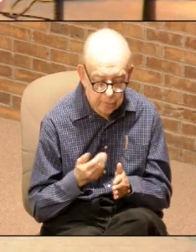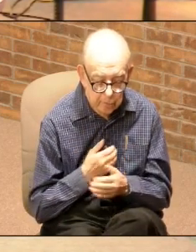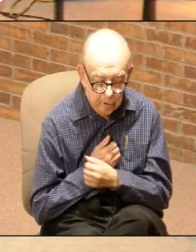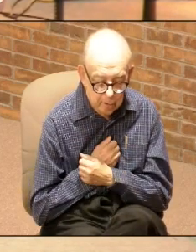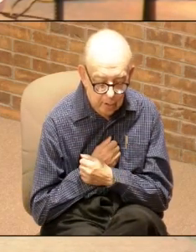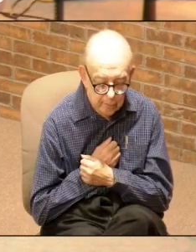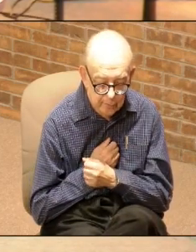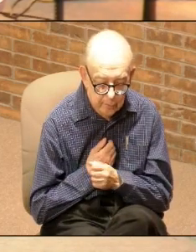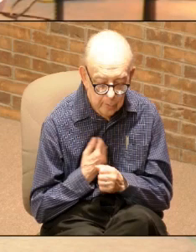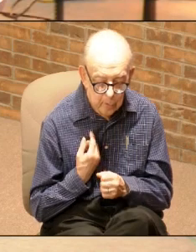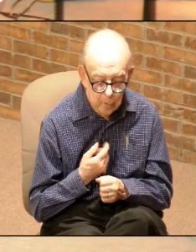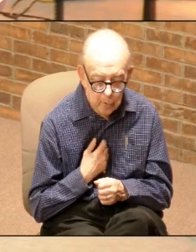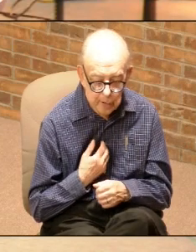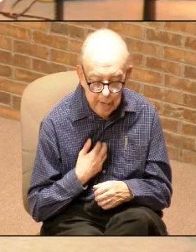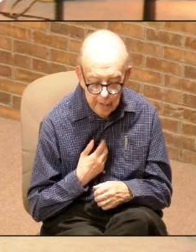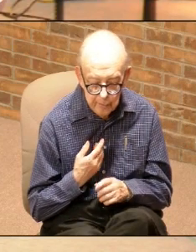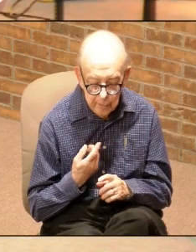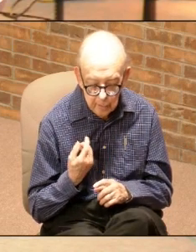have for Him.